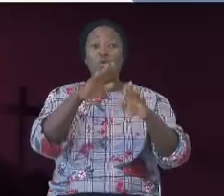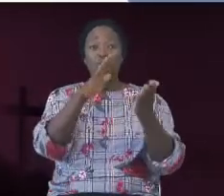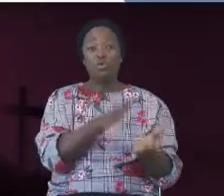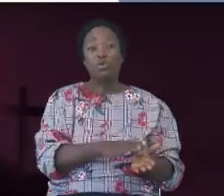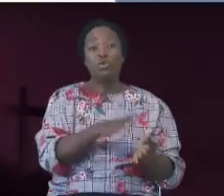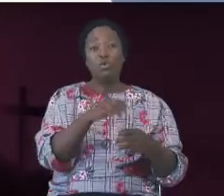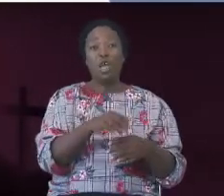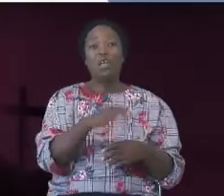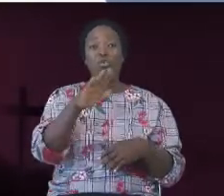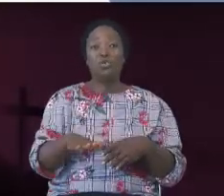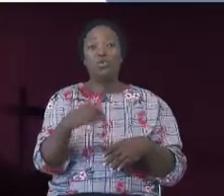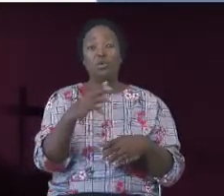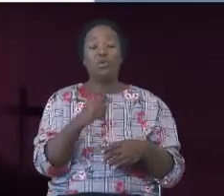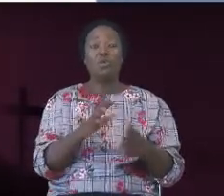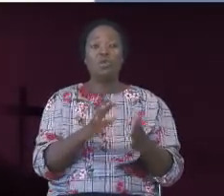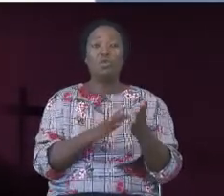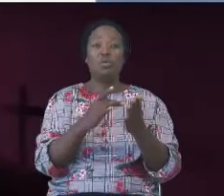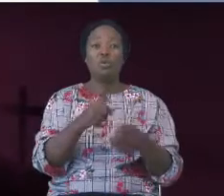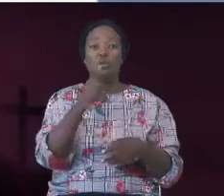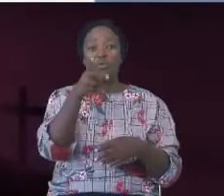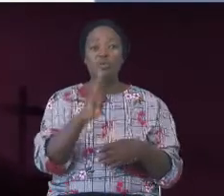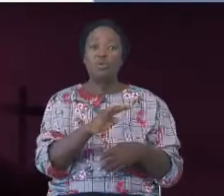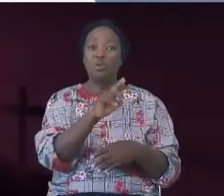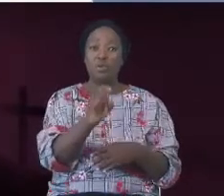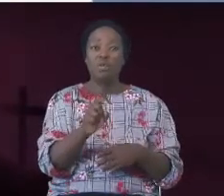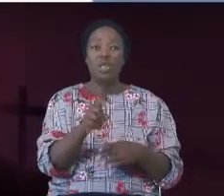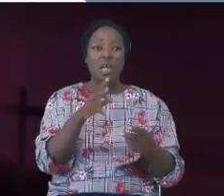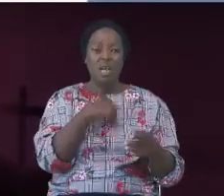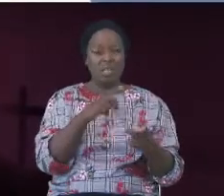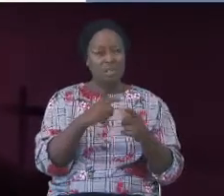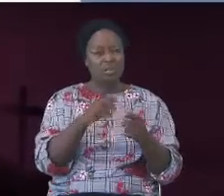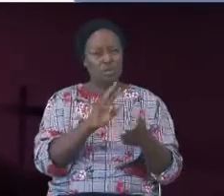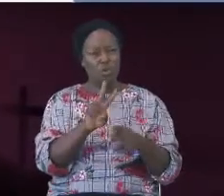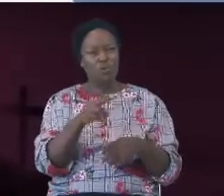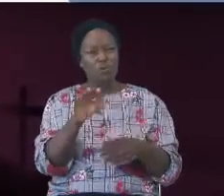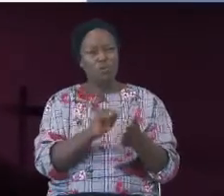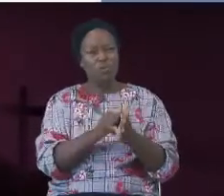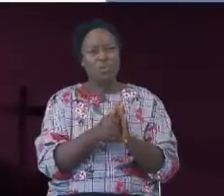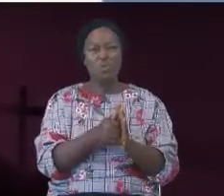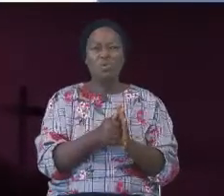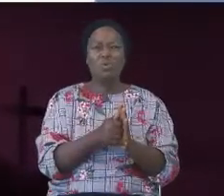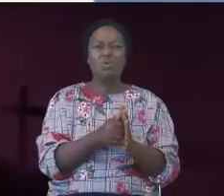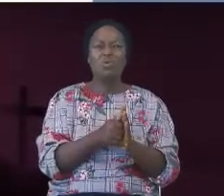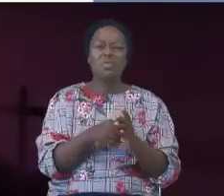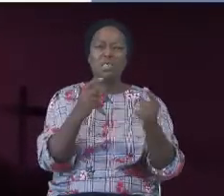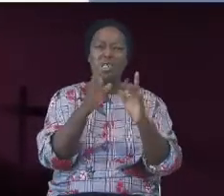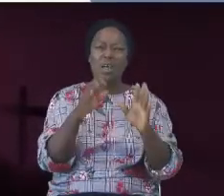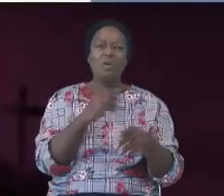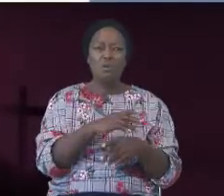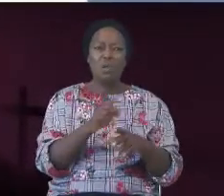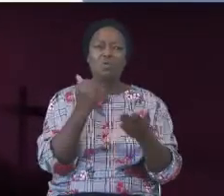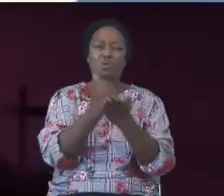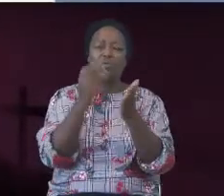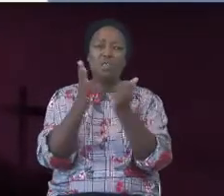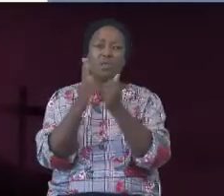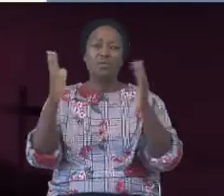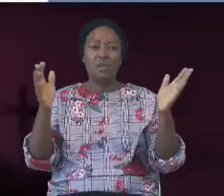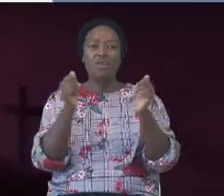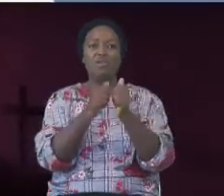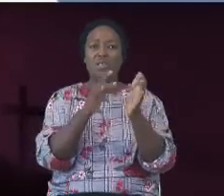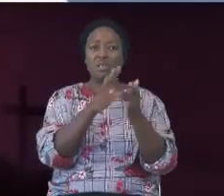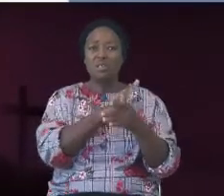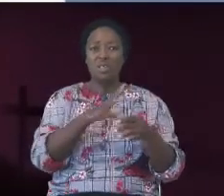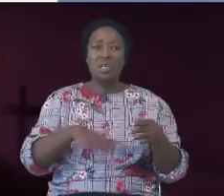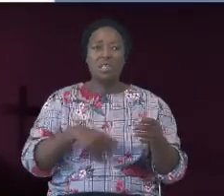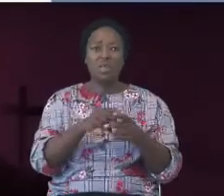glory of God. And two of those sinners were crucified were Christ Jesus, and many of